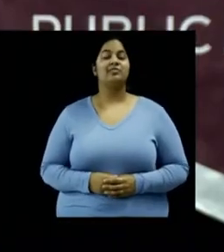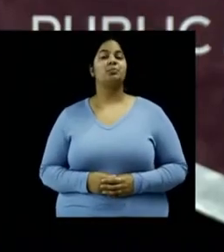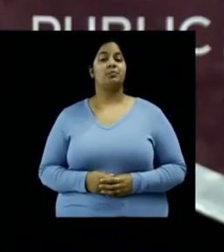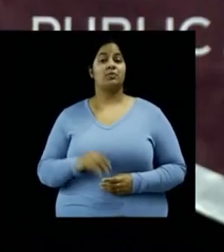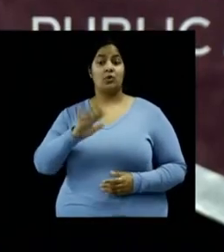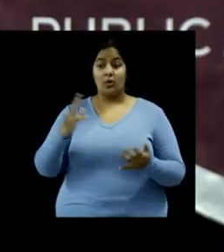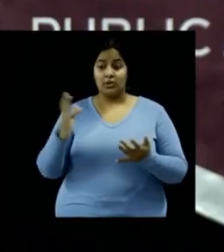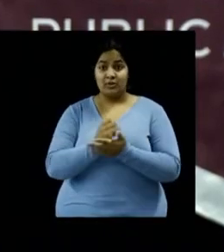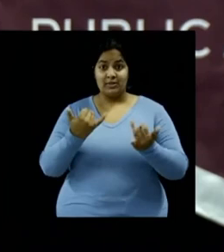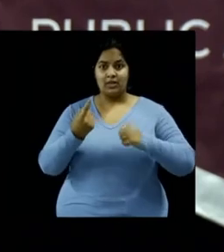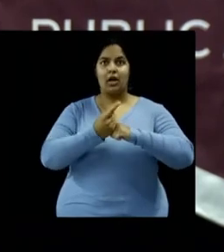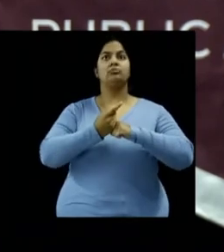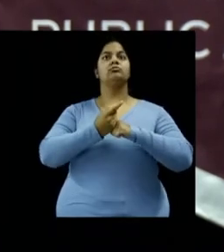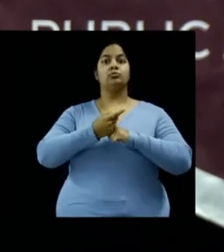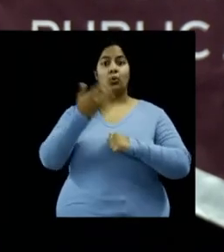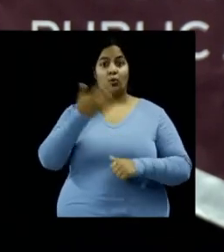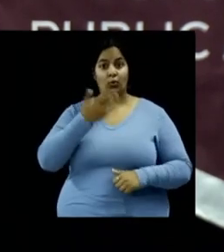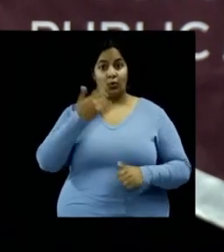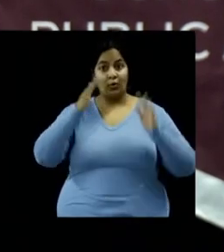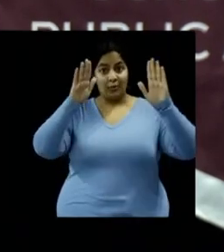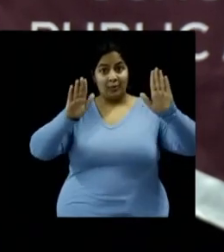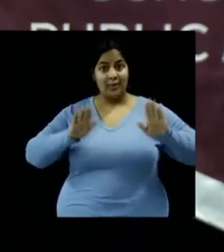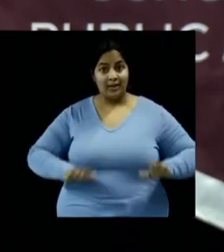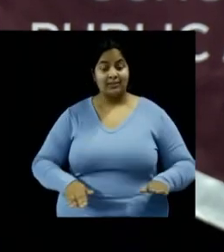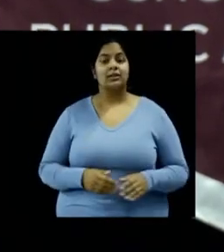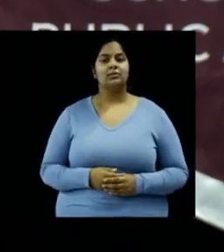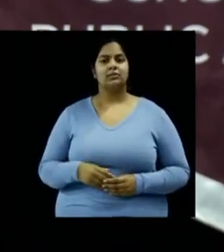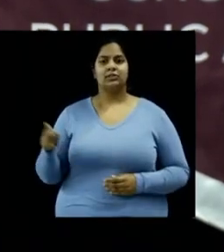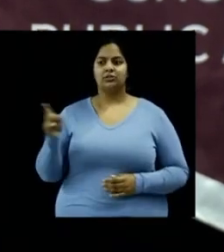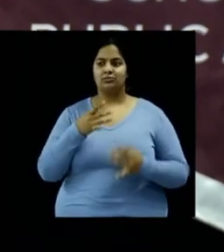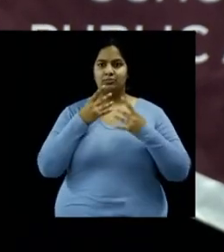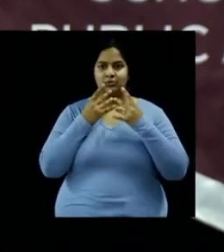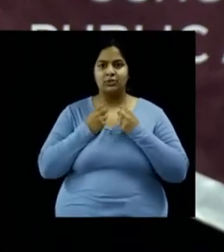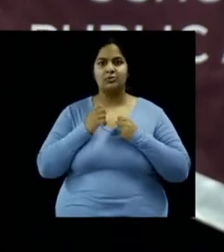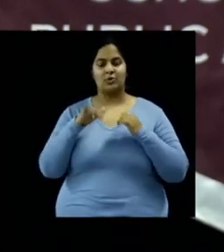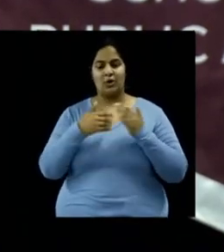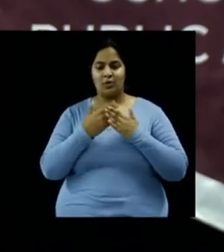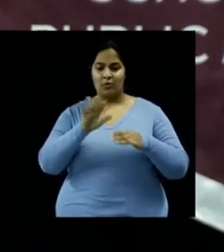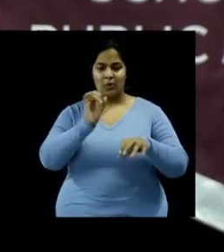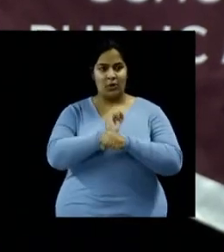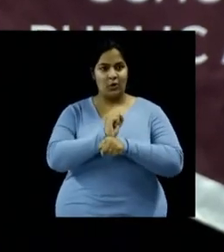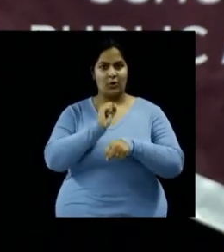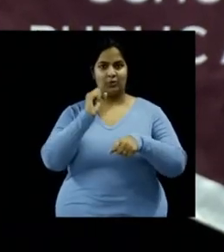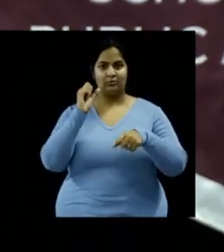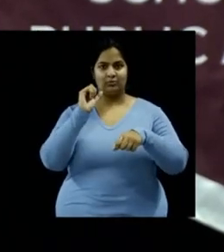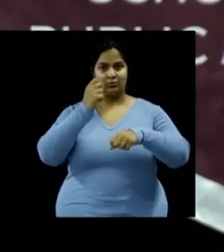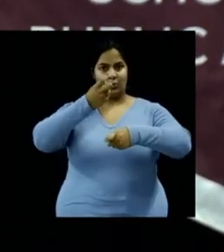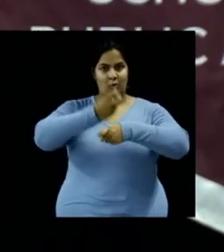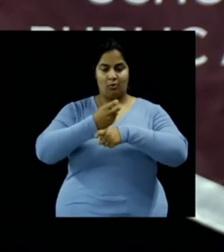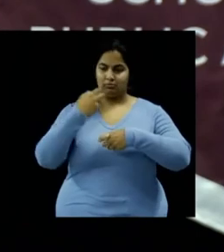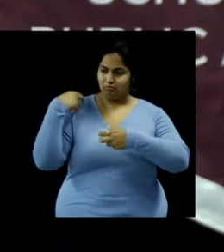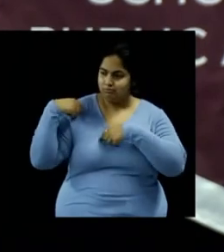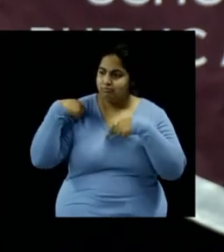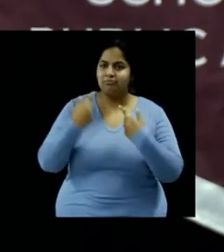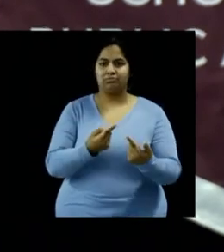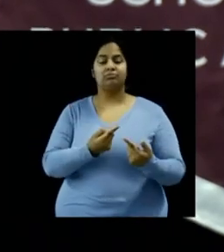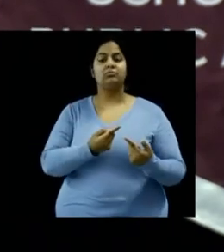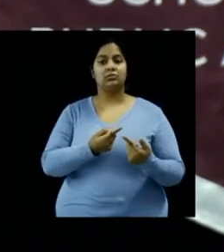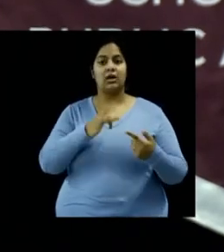today is remarkable. As you cherish the fruits of your hard work, I pray that